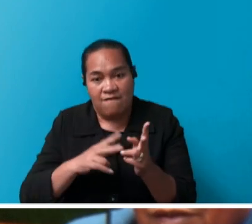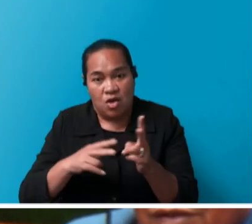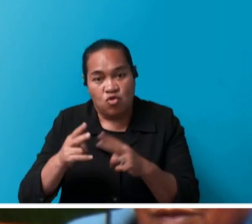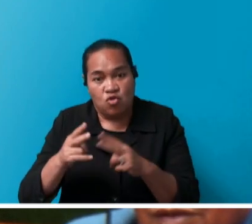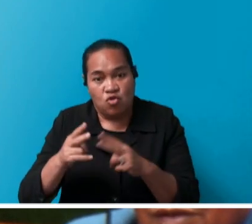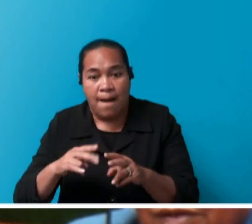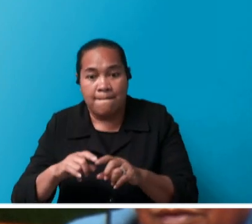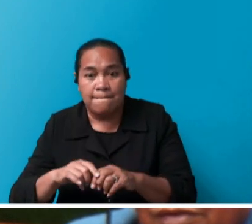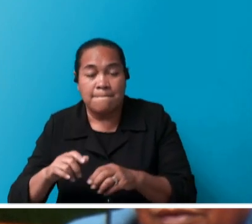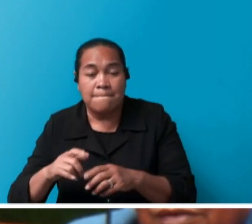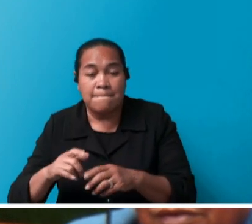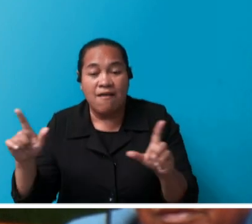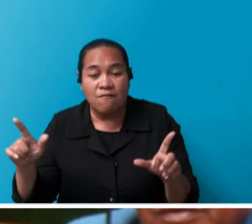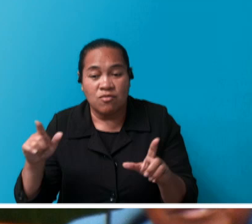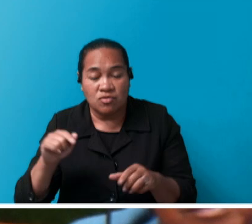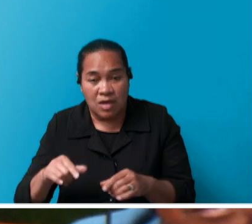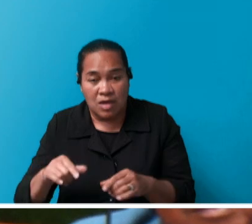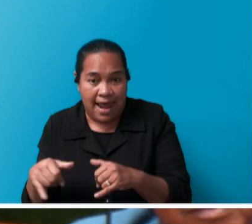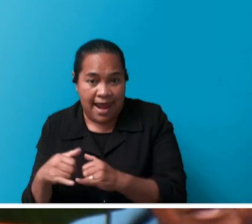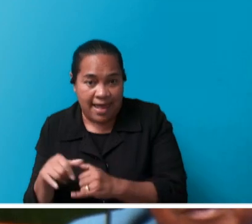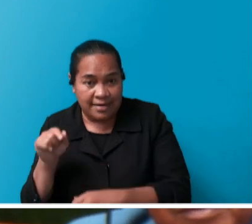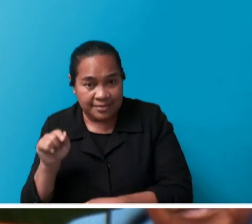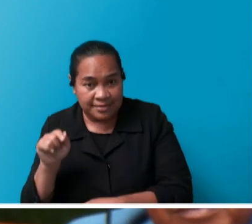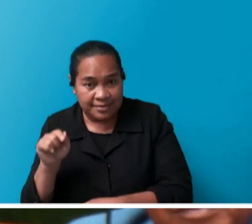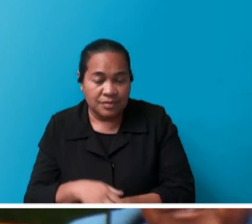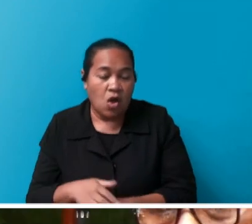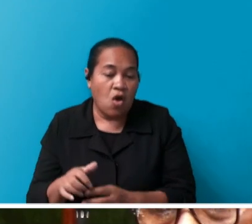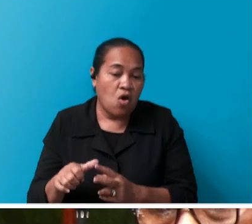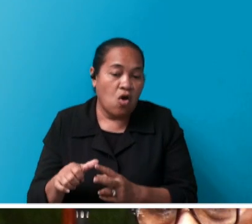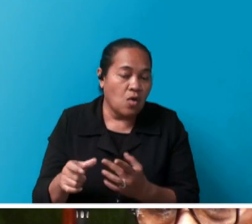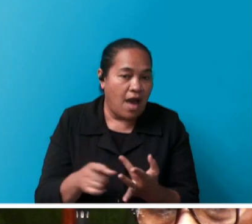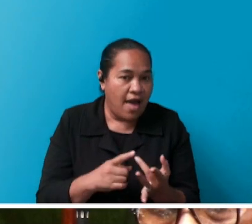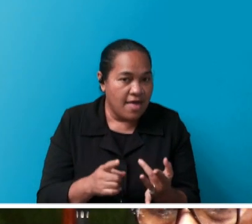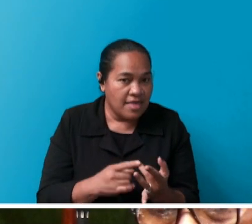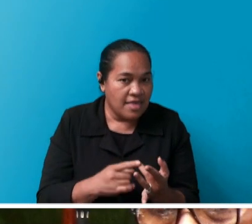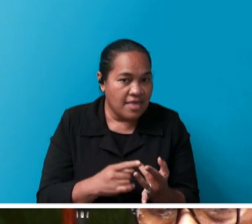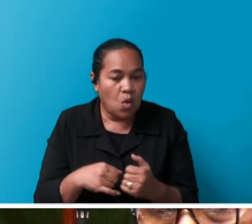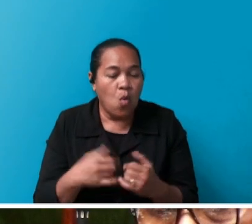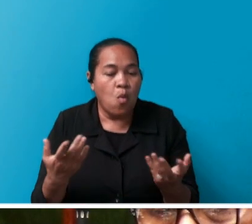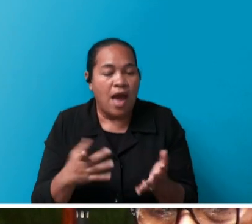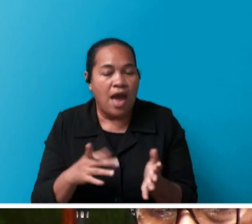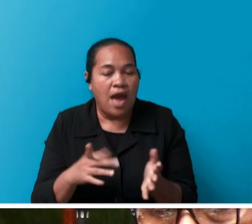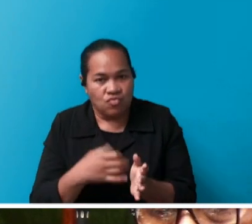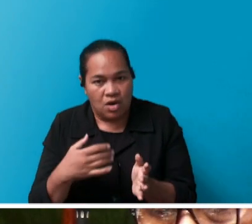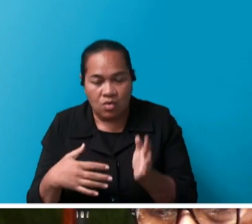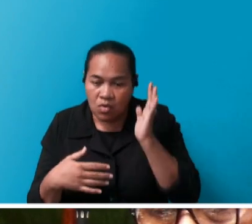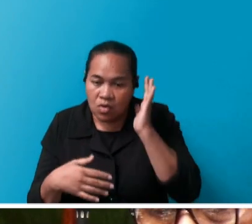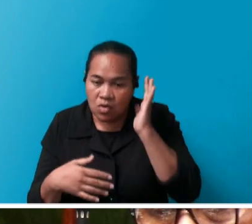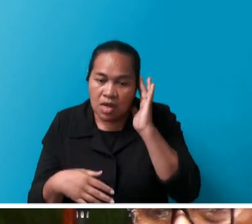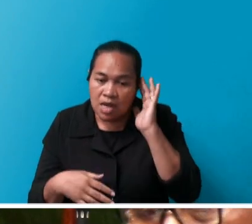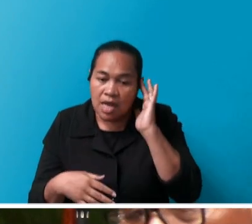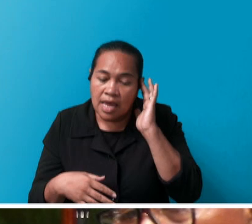Division Health Infrastructure Development, Mr. Speaker, renovation has commenced at Rewanga Nursing Station in the province of